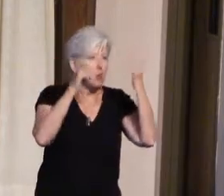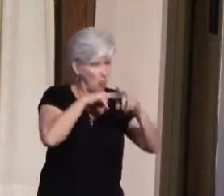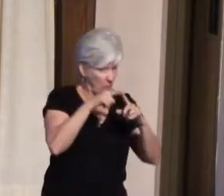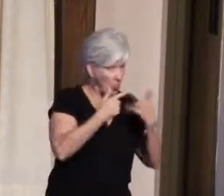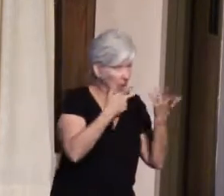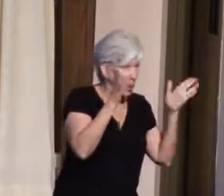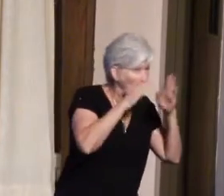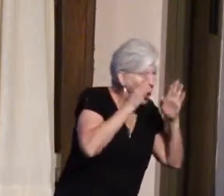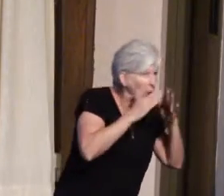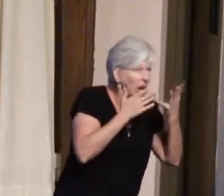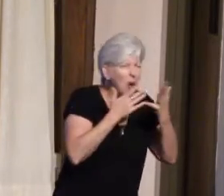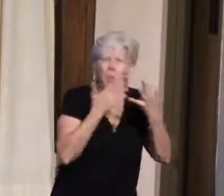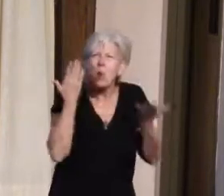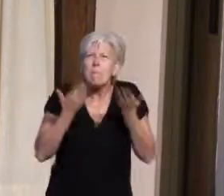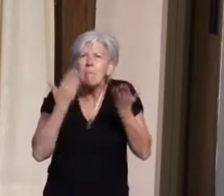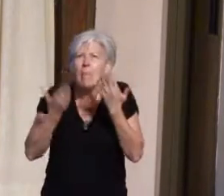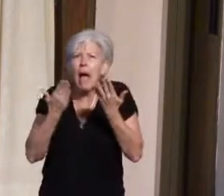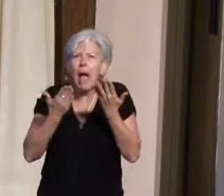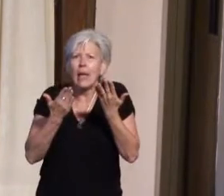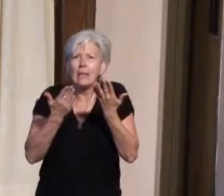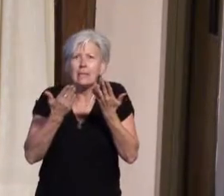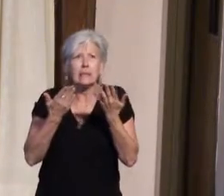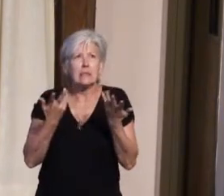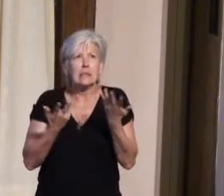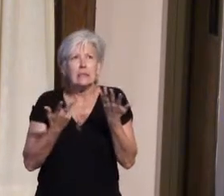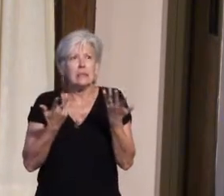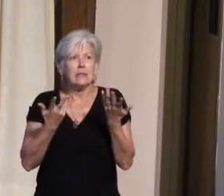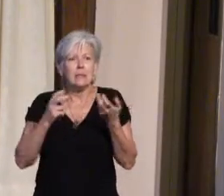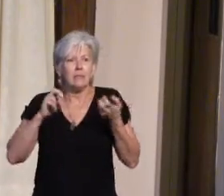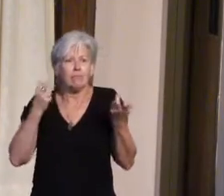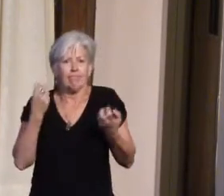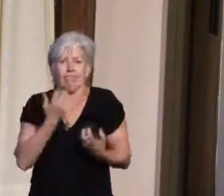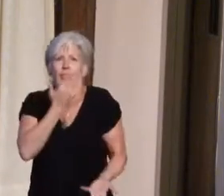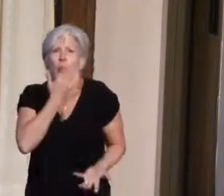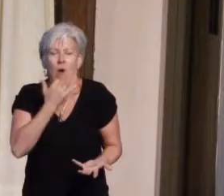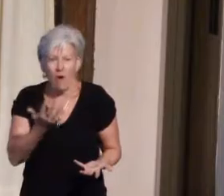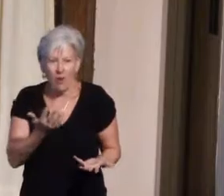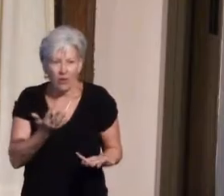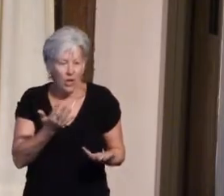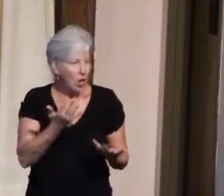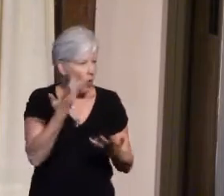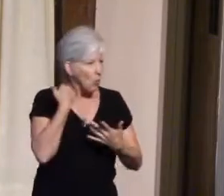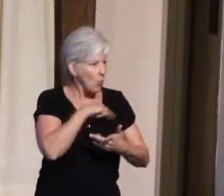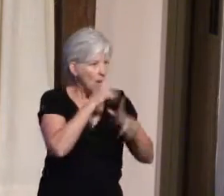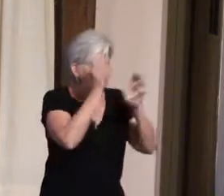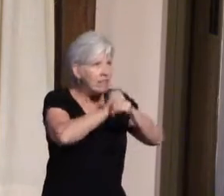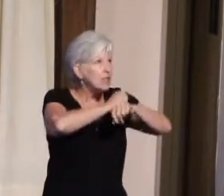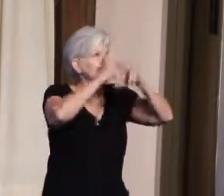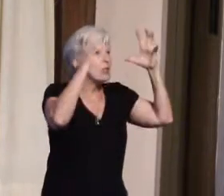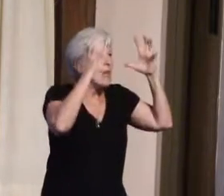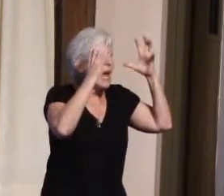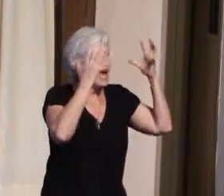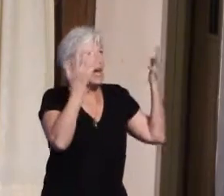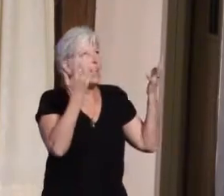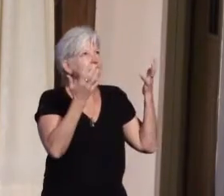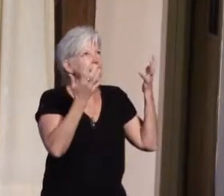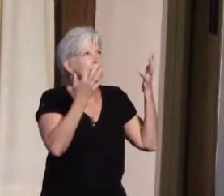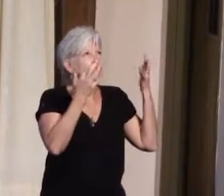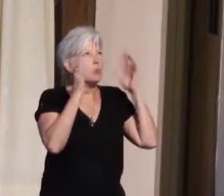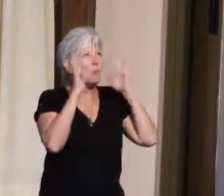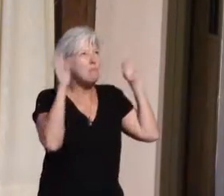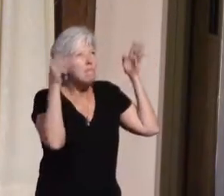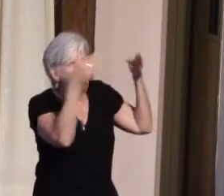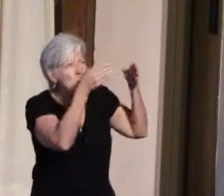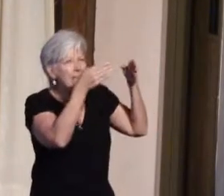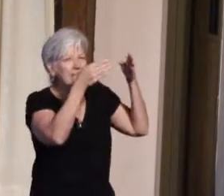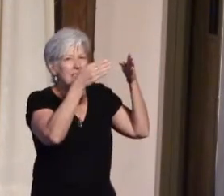attention on, oh my gosh, if this happens, right, we visualize it, we focus our attention on it, we use all our tools